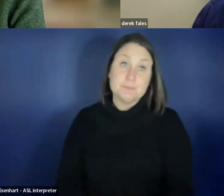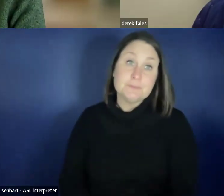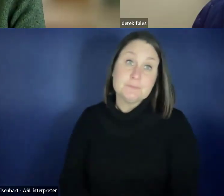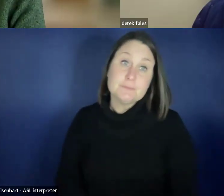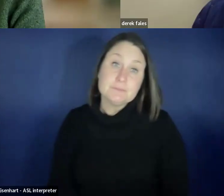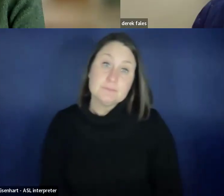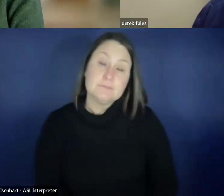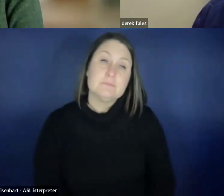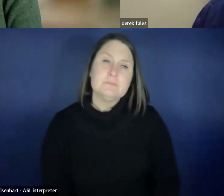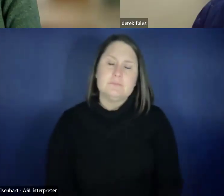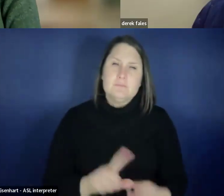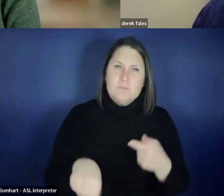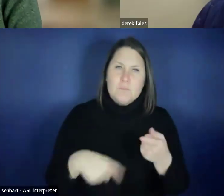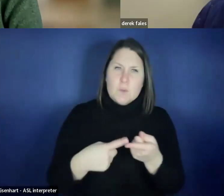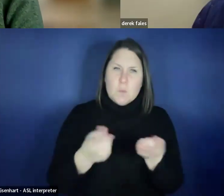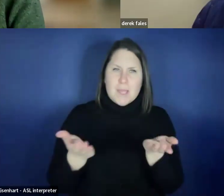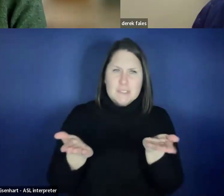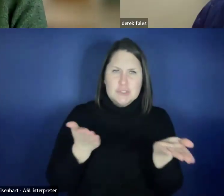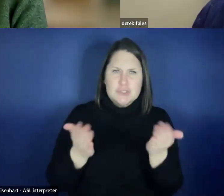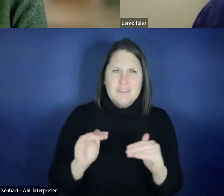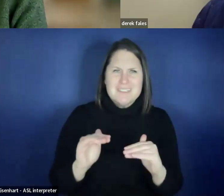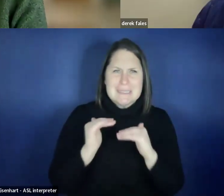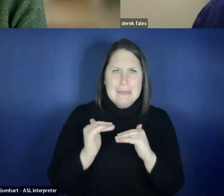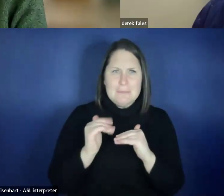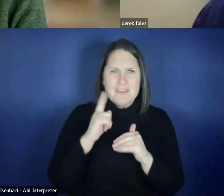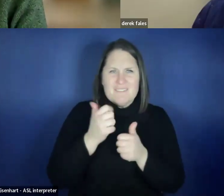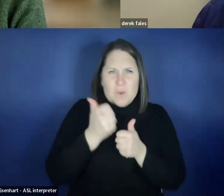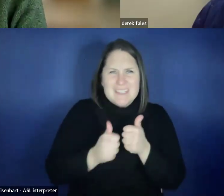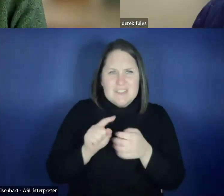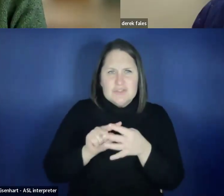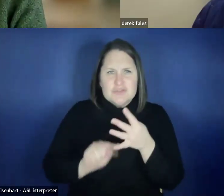When will the services and limits for each of the 4 groups be available?